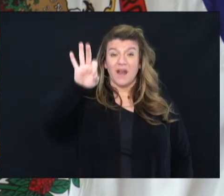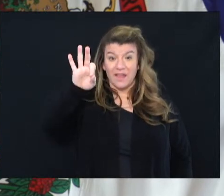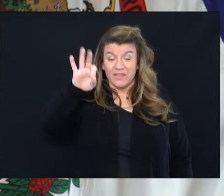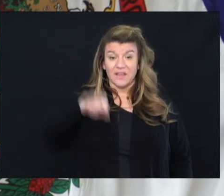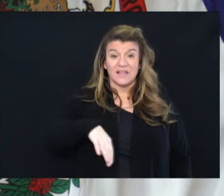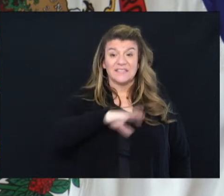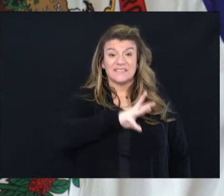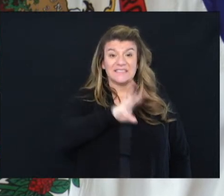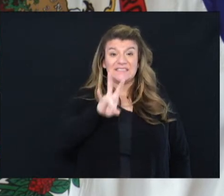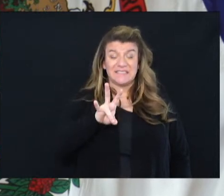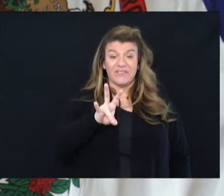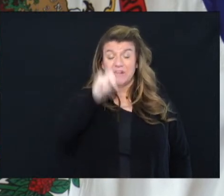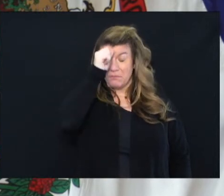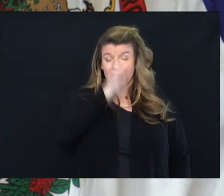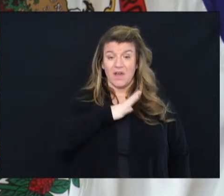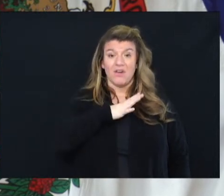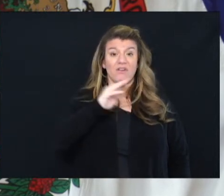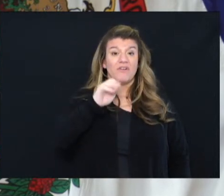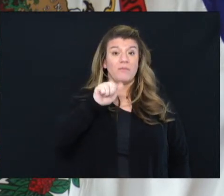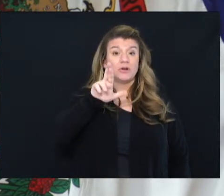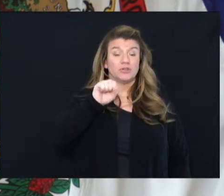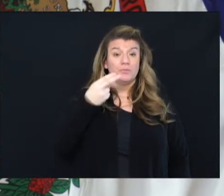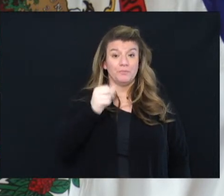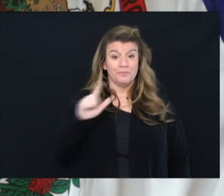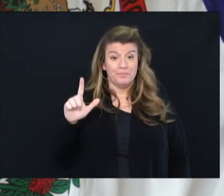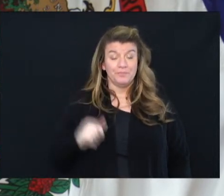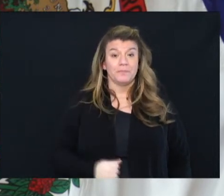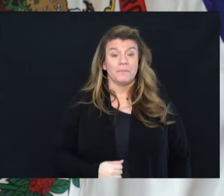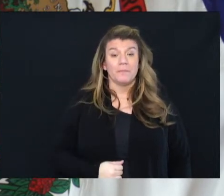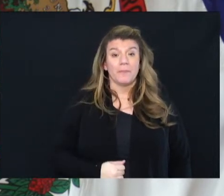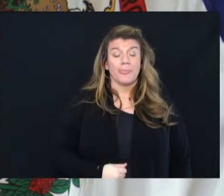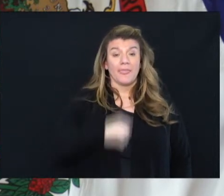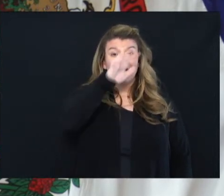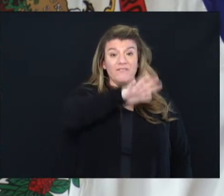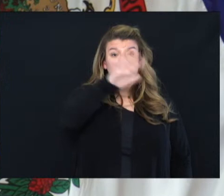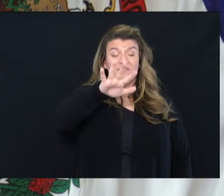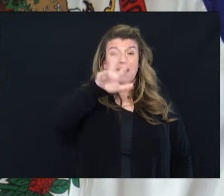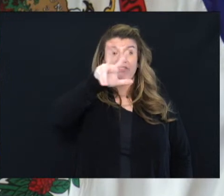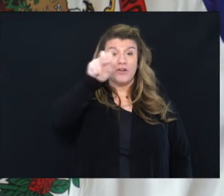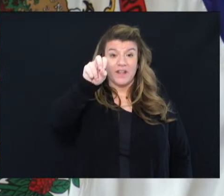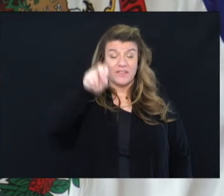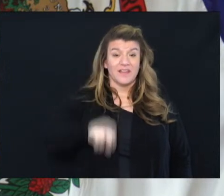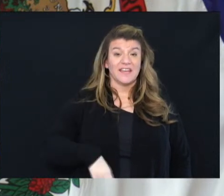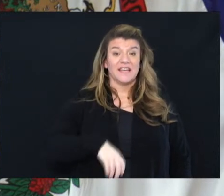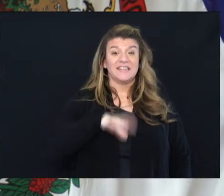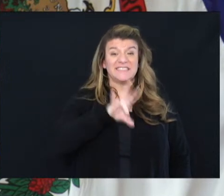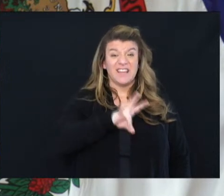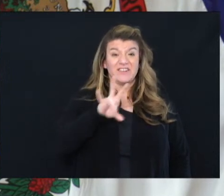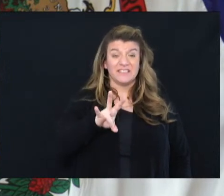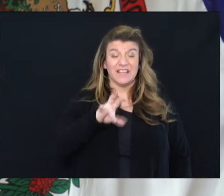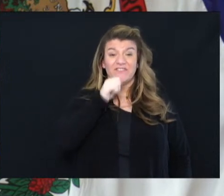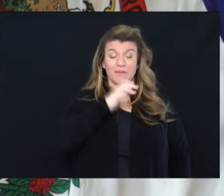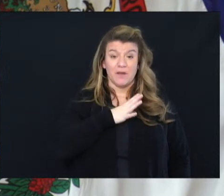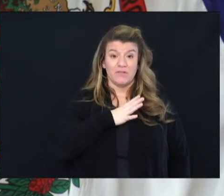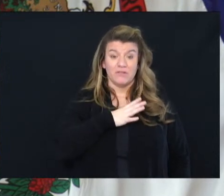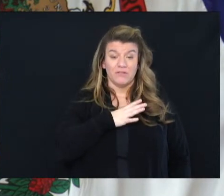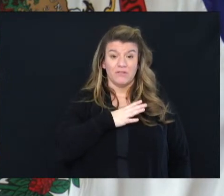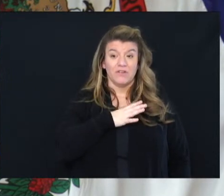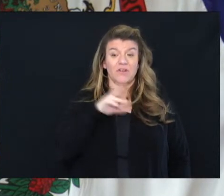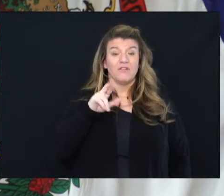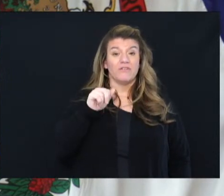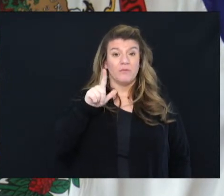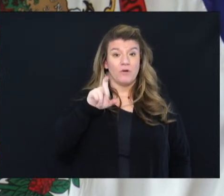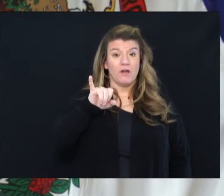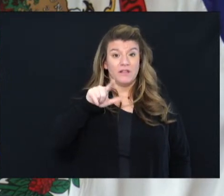death, a 67-year-old male from Marshall County. The 5,530th death, a 77-year-old female from